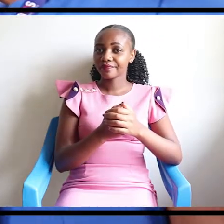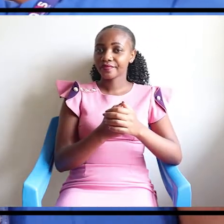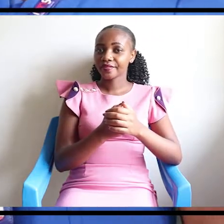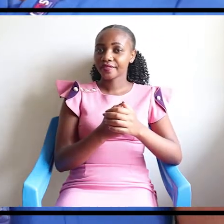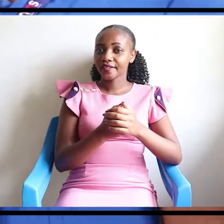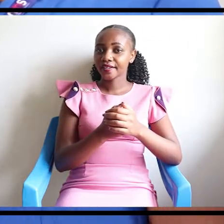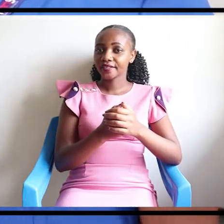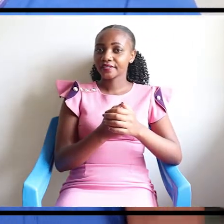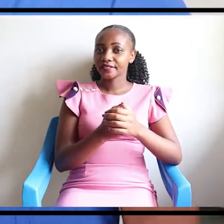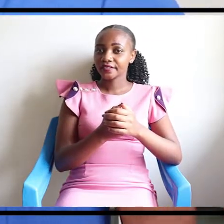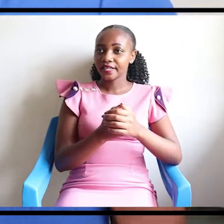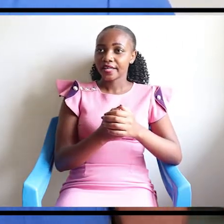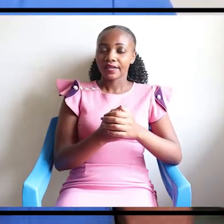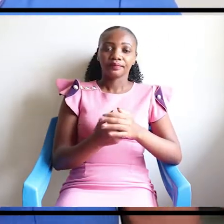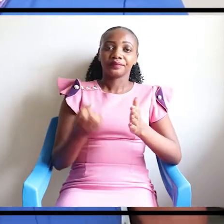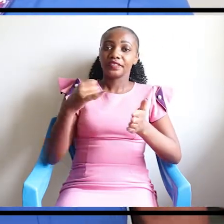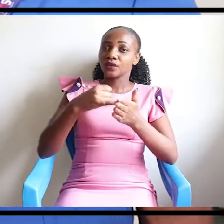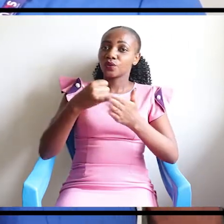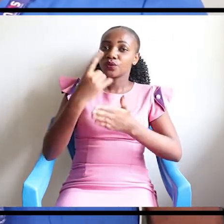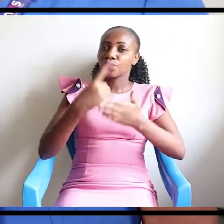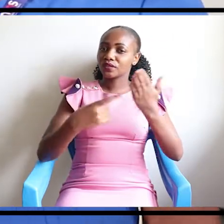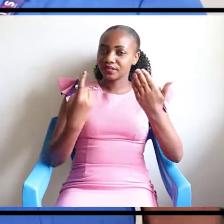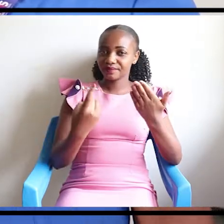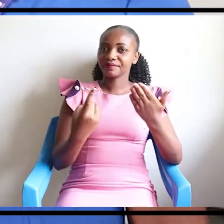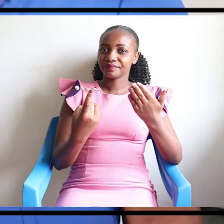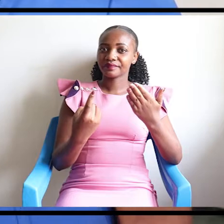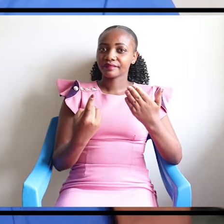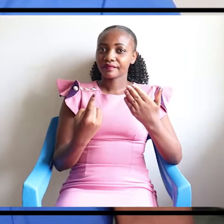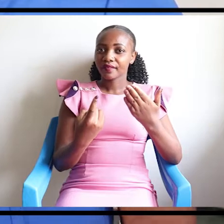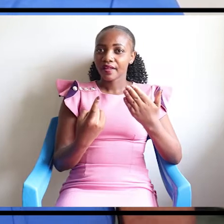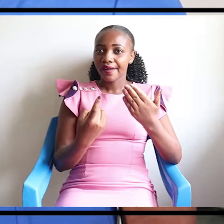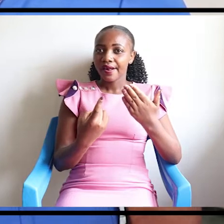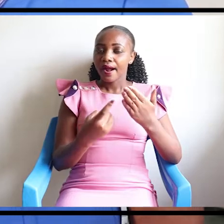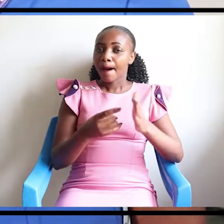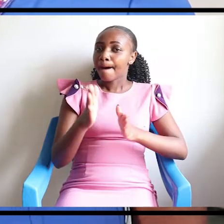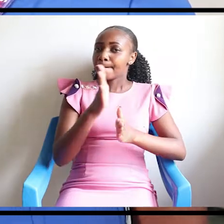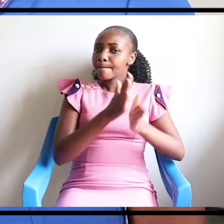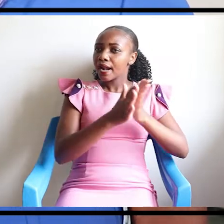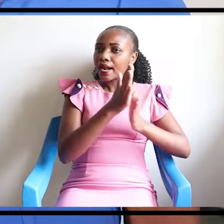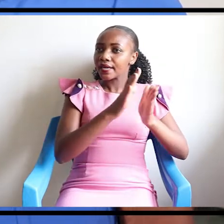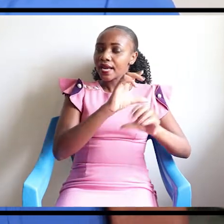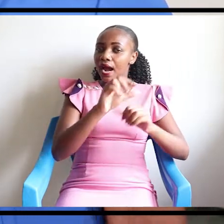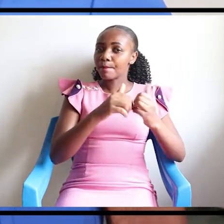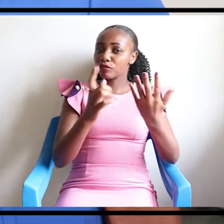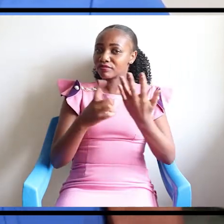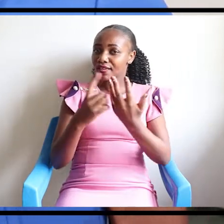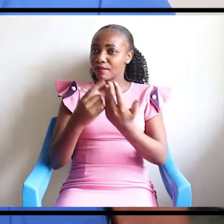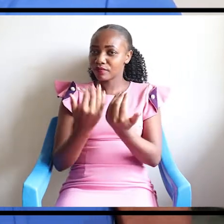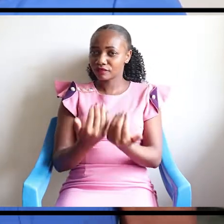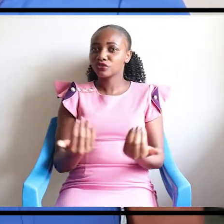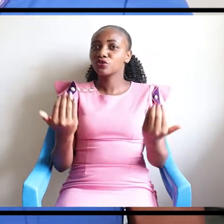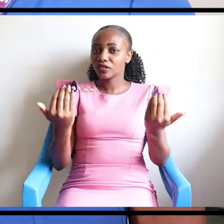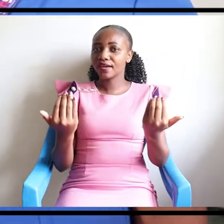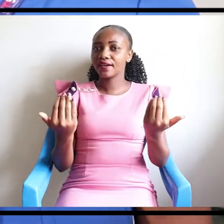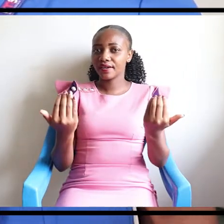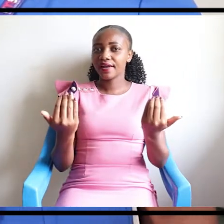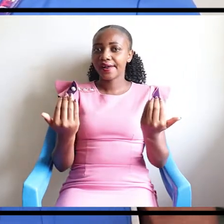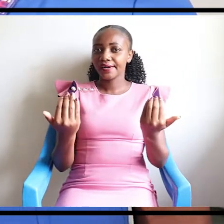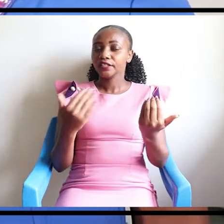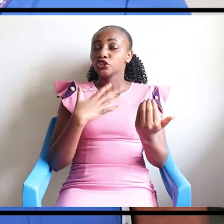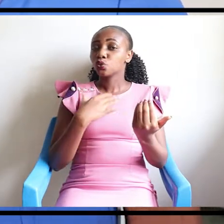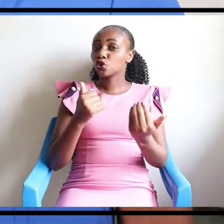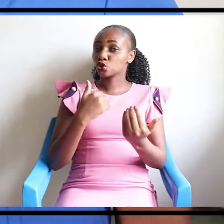embracing the number of children that one is able to raise and putting a space in between the